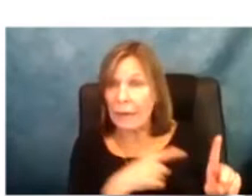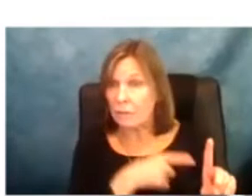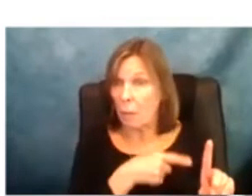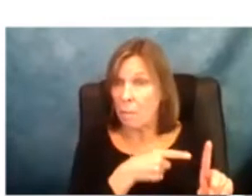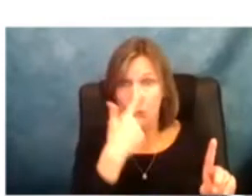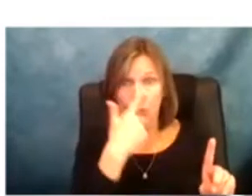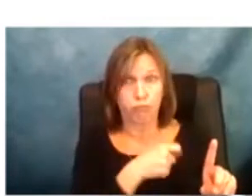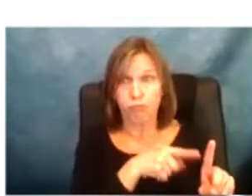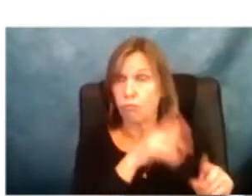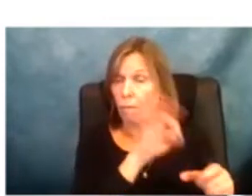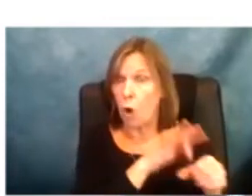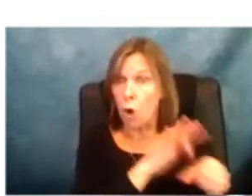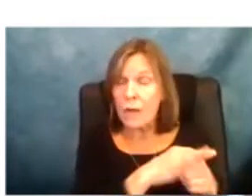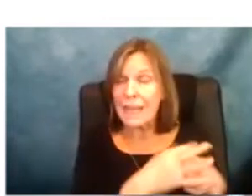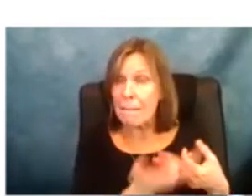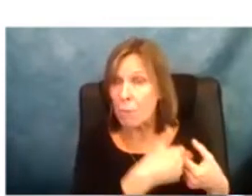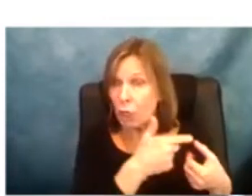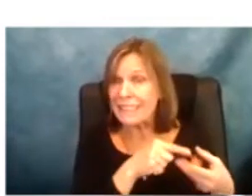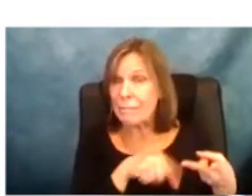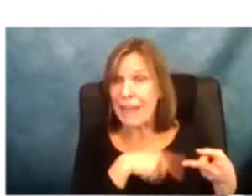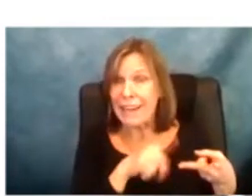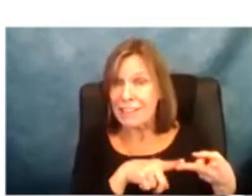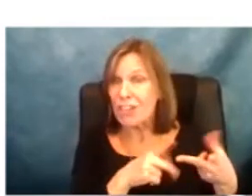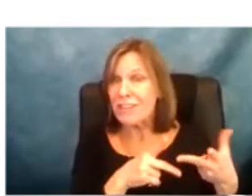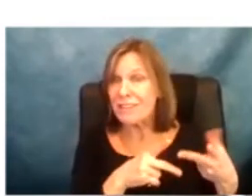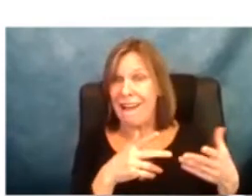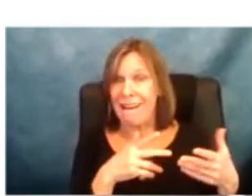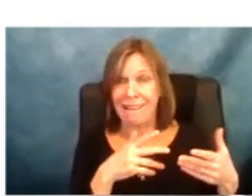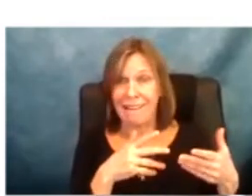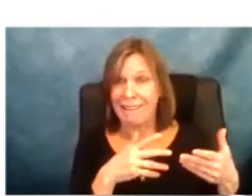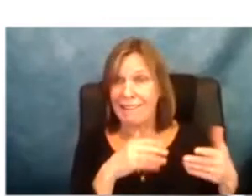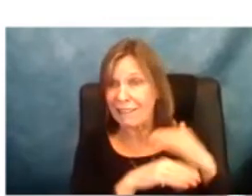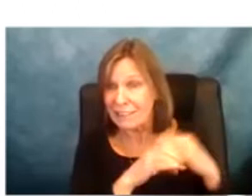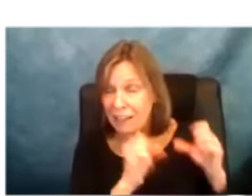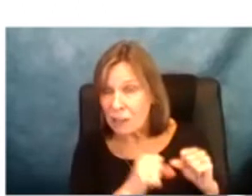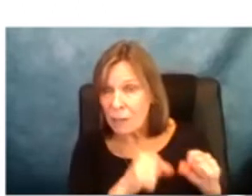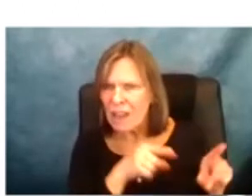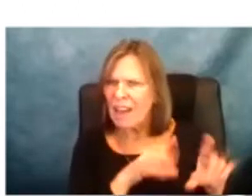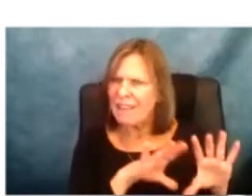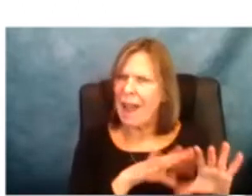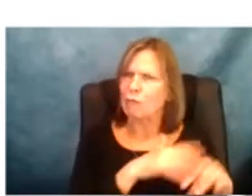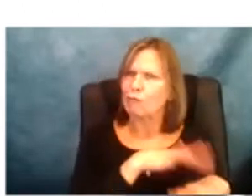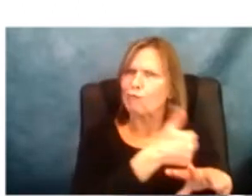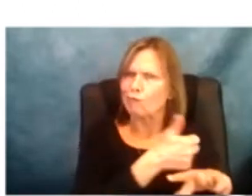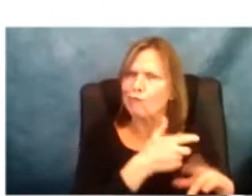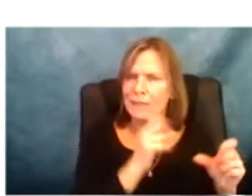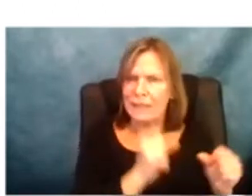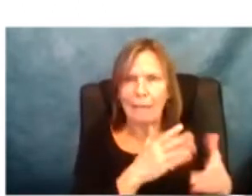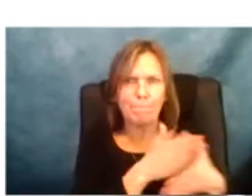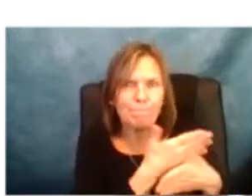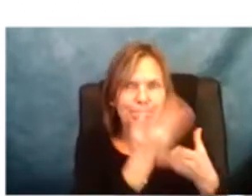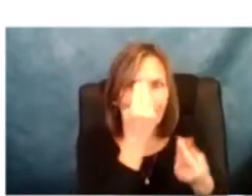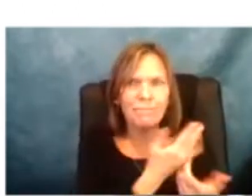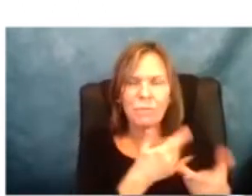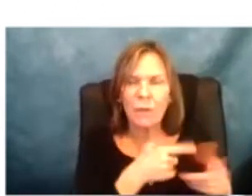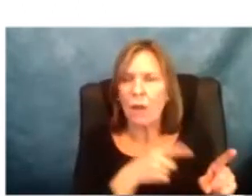and participation, and even accessibility. And so I think what we're hoping is that this network